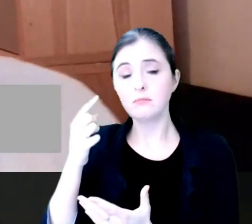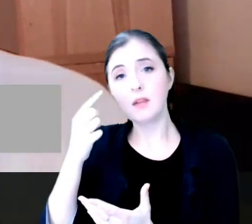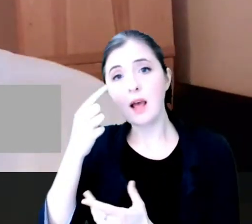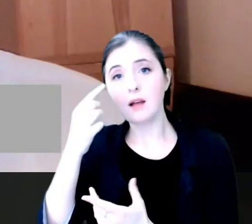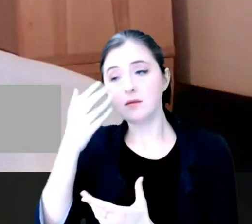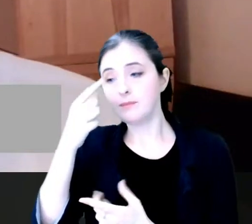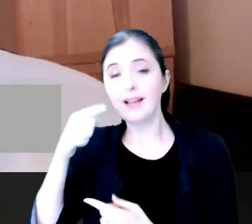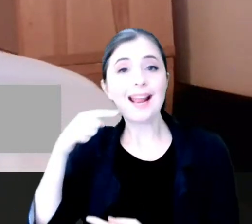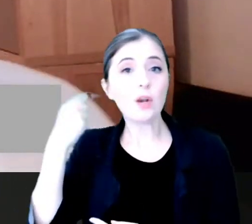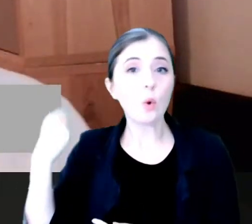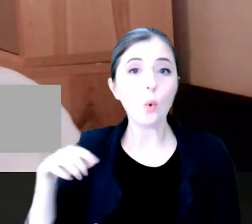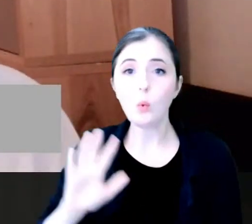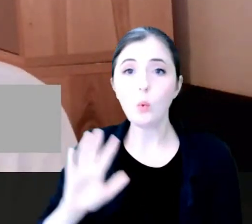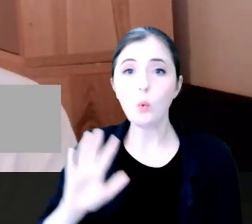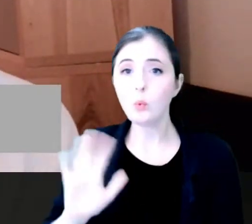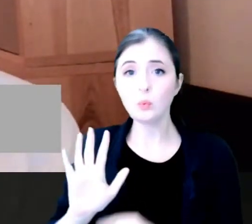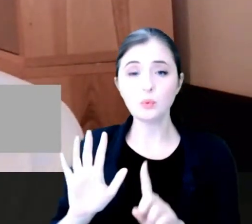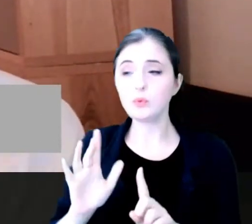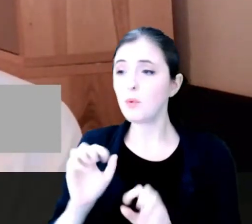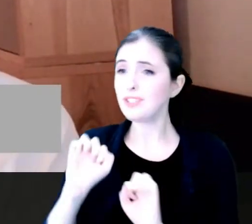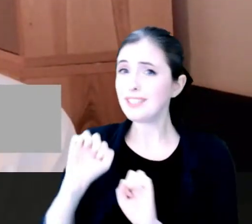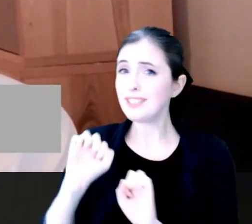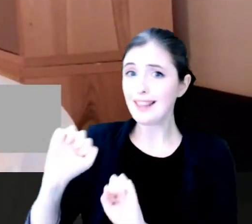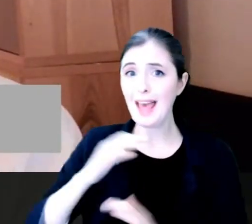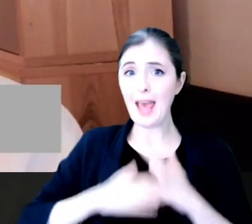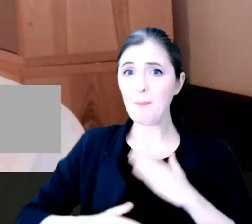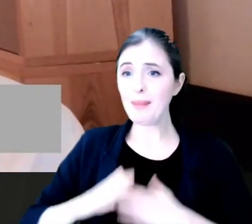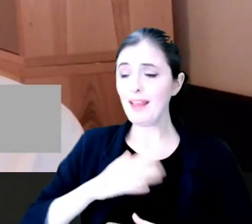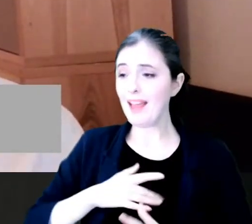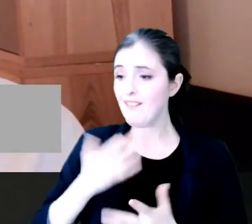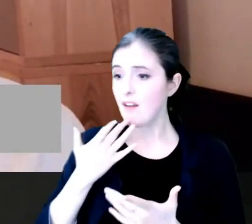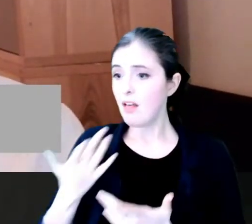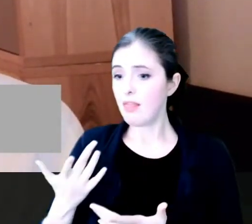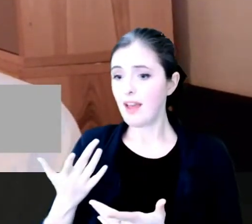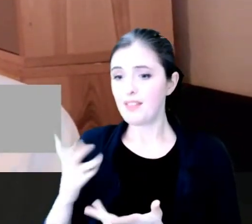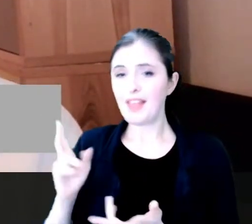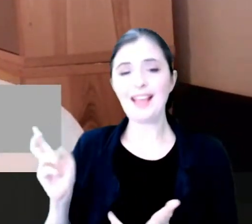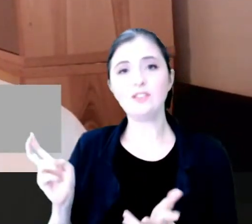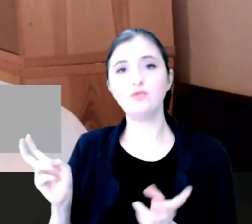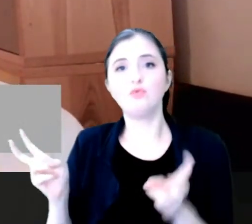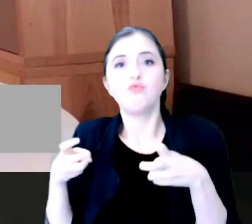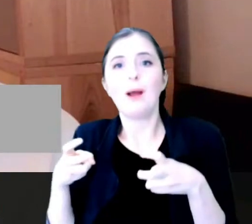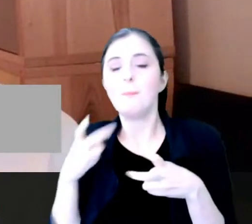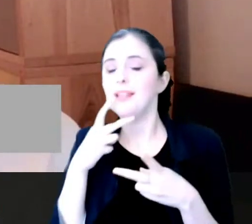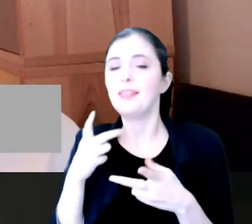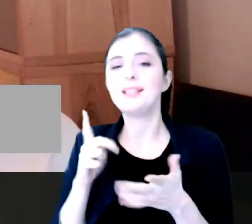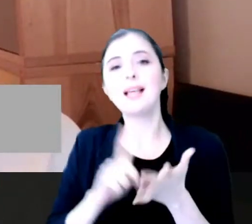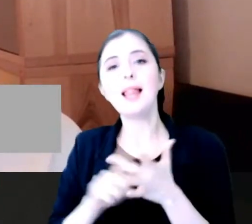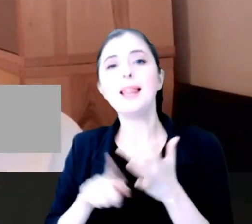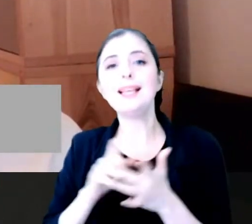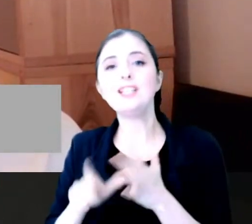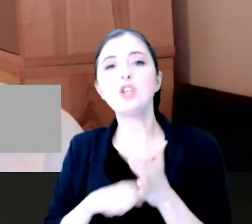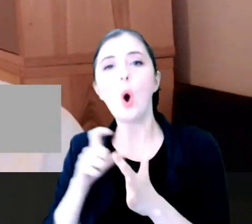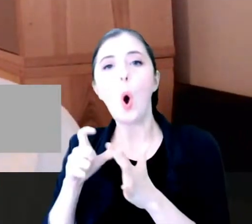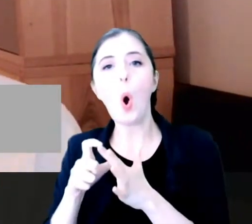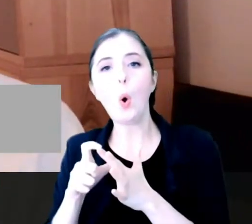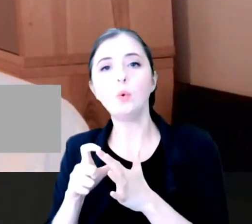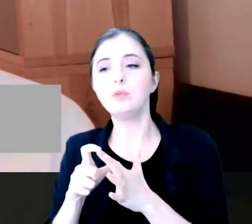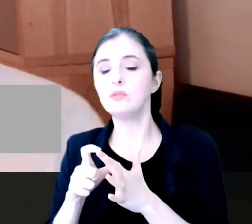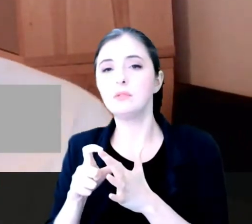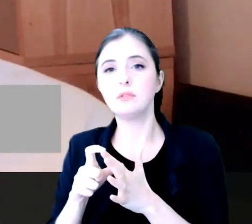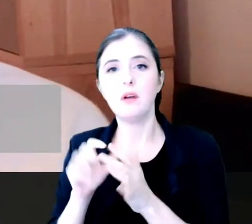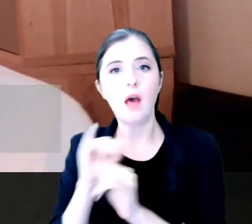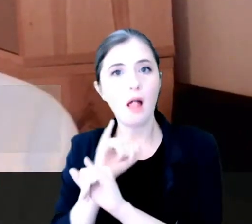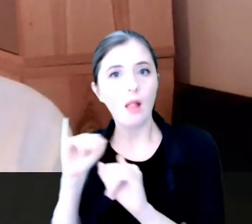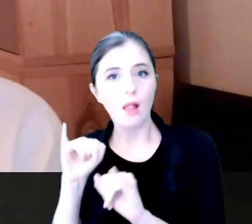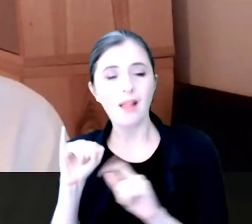that resulted in them being put in this leasehold hell. It was a failure of regulation. The